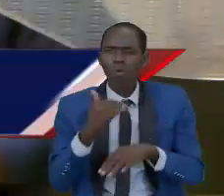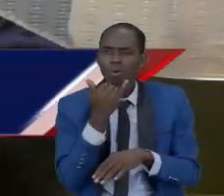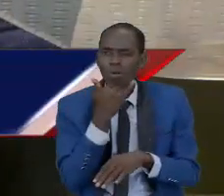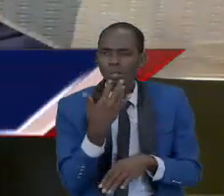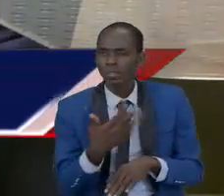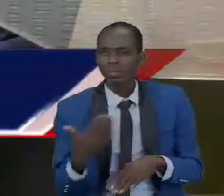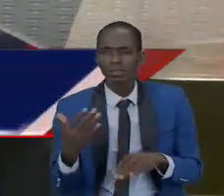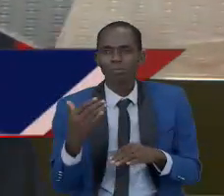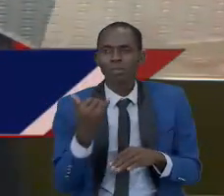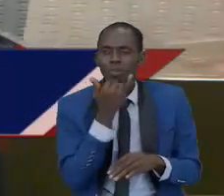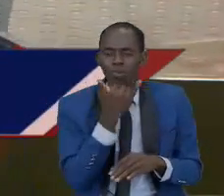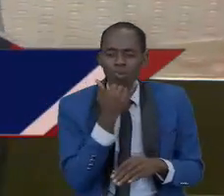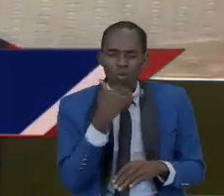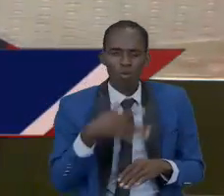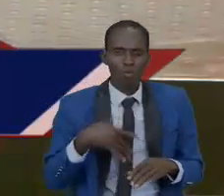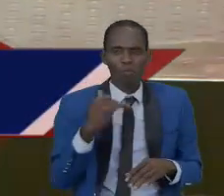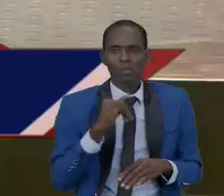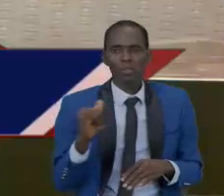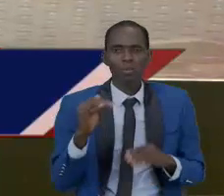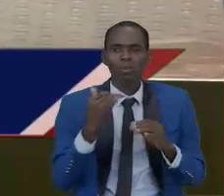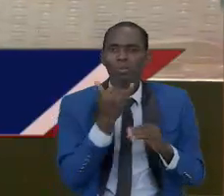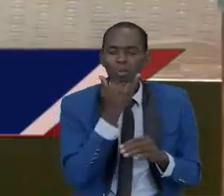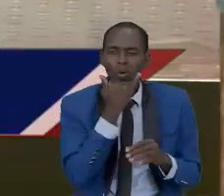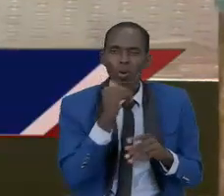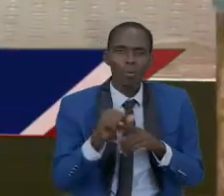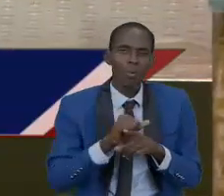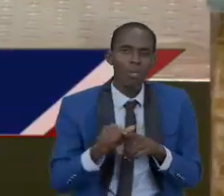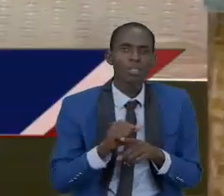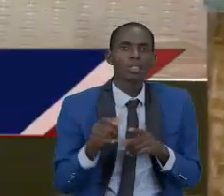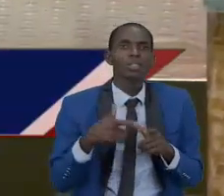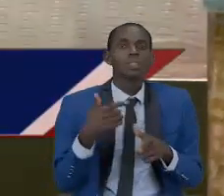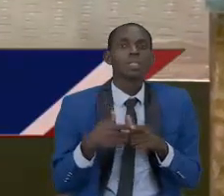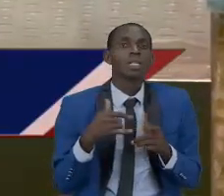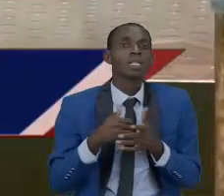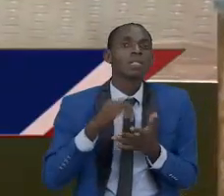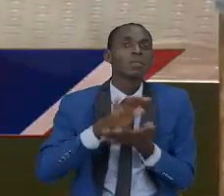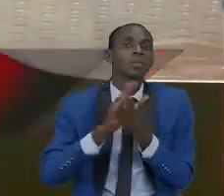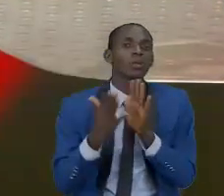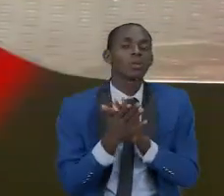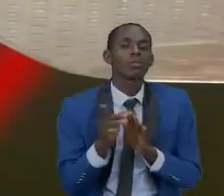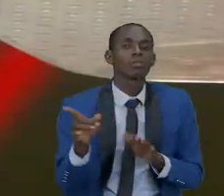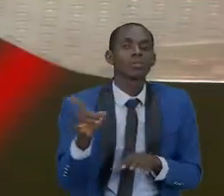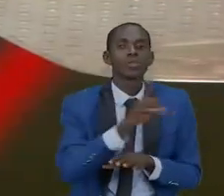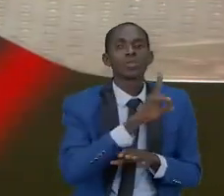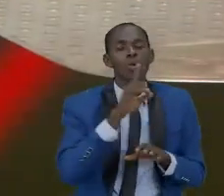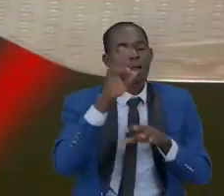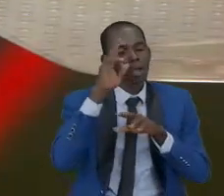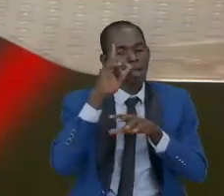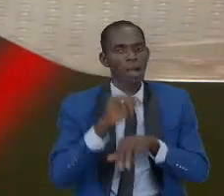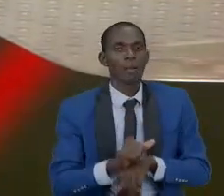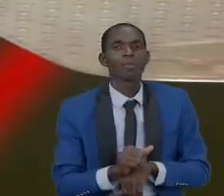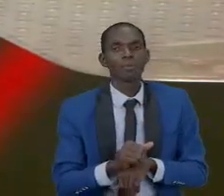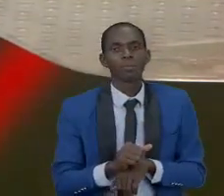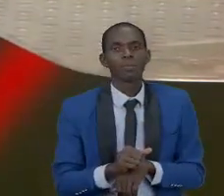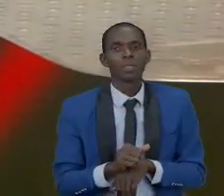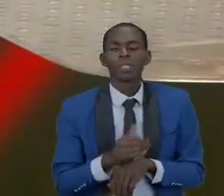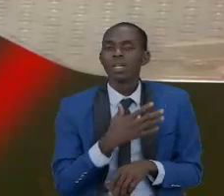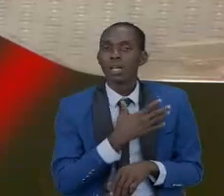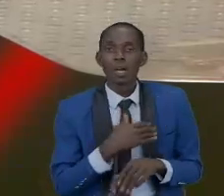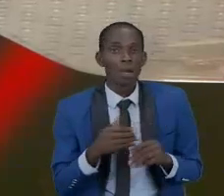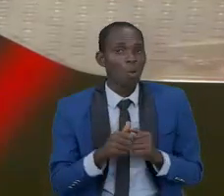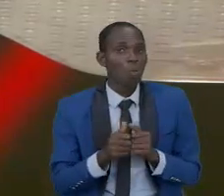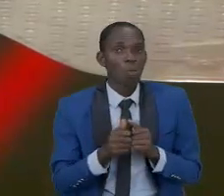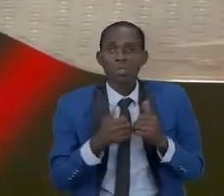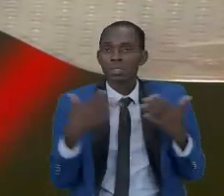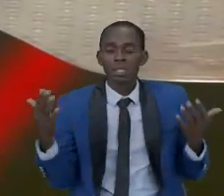or the wrong act and you act like that every time it becomes your personality your personality even without anything